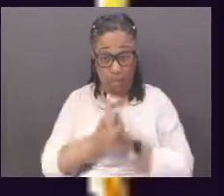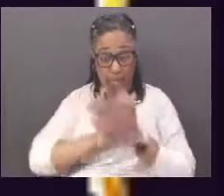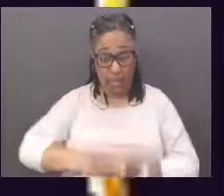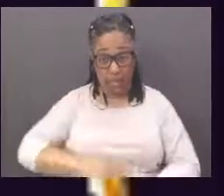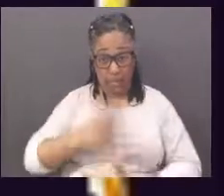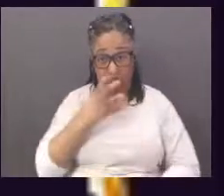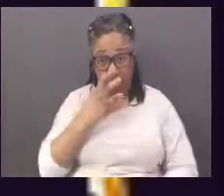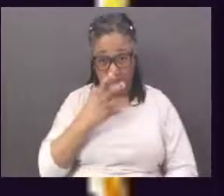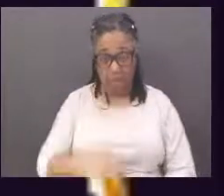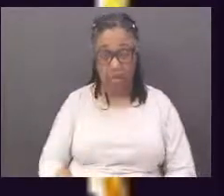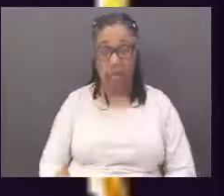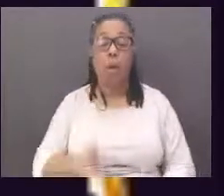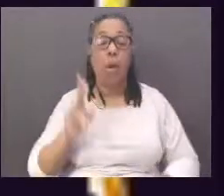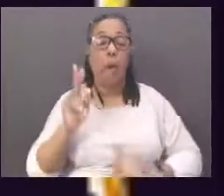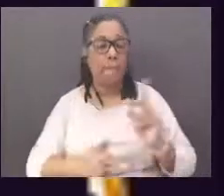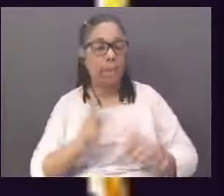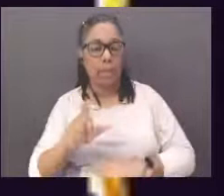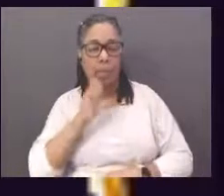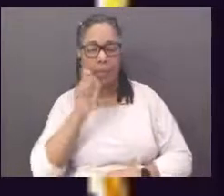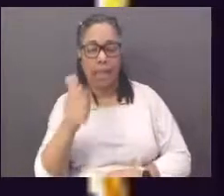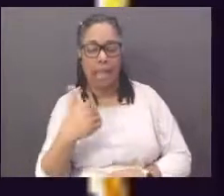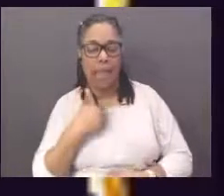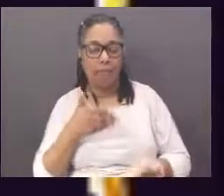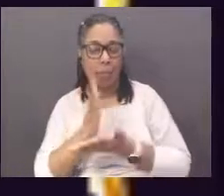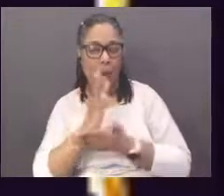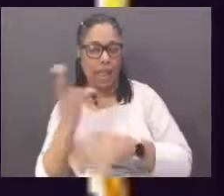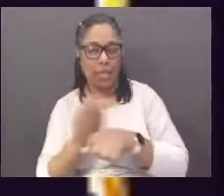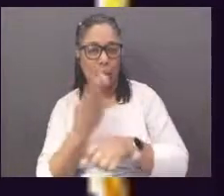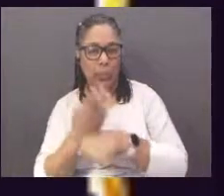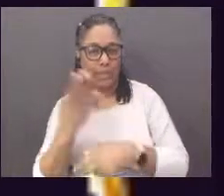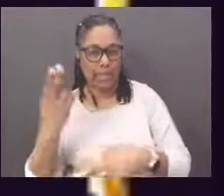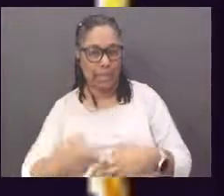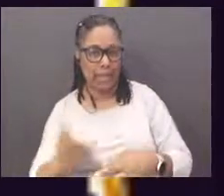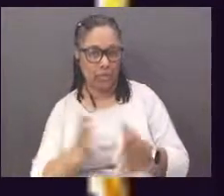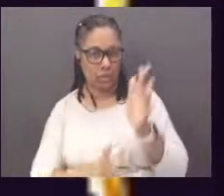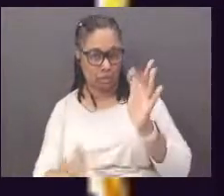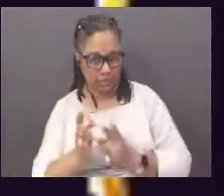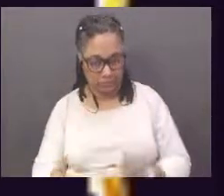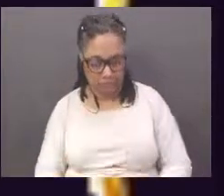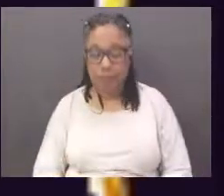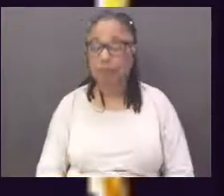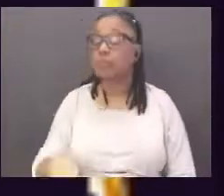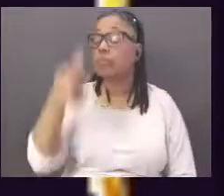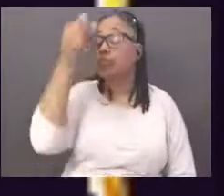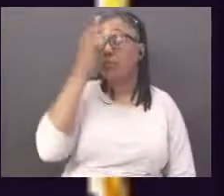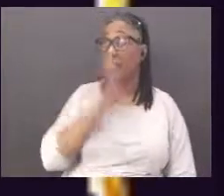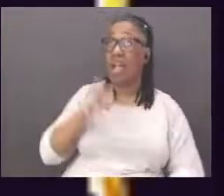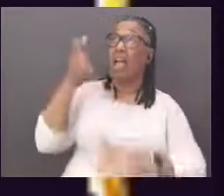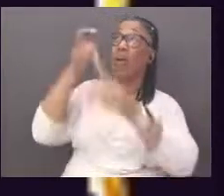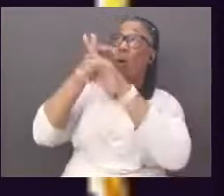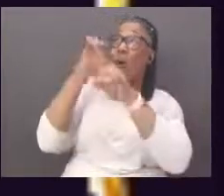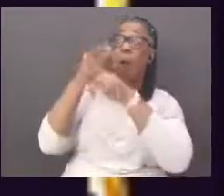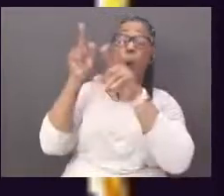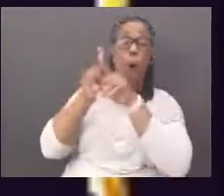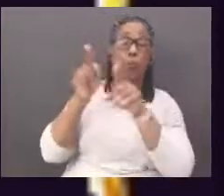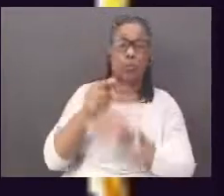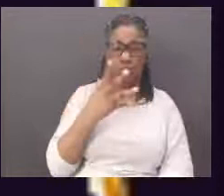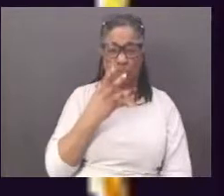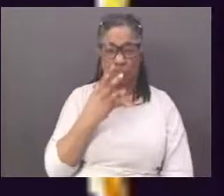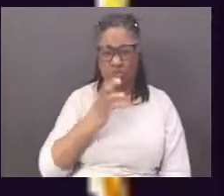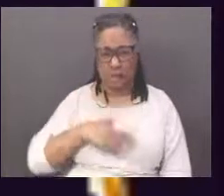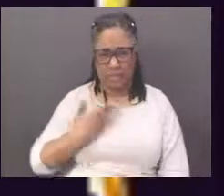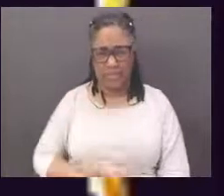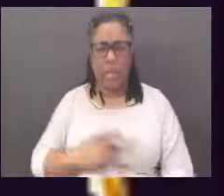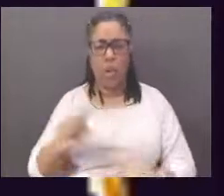no business using the name of Jesus. God also gets mad when somebody uses that